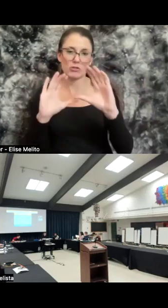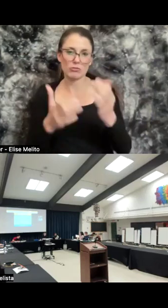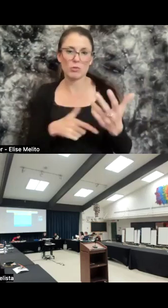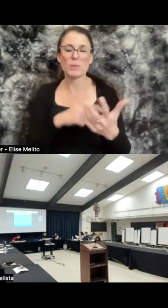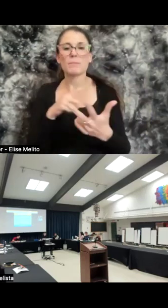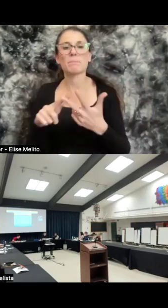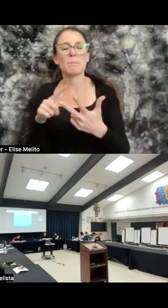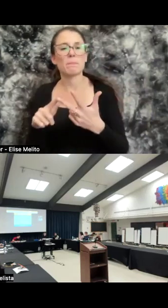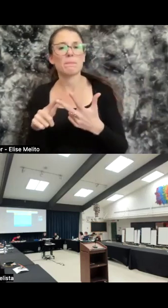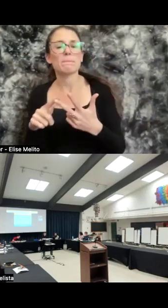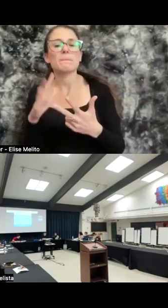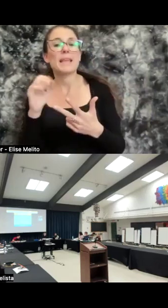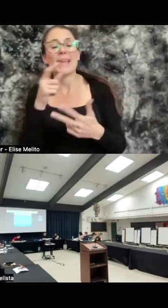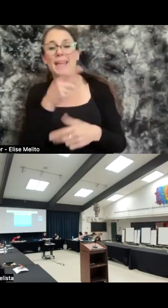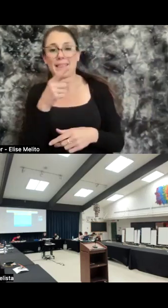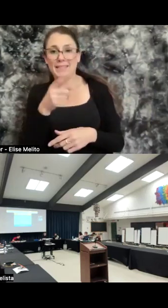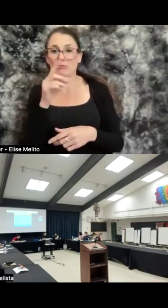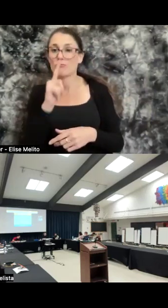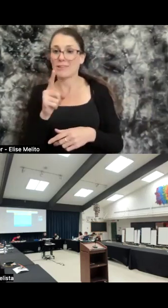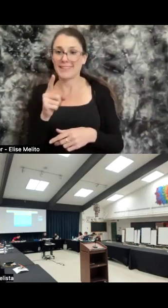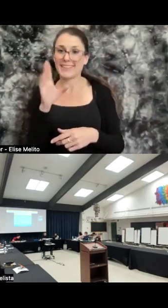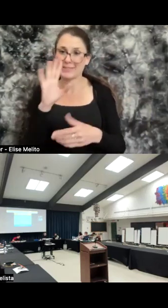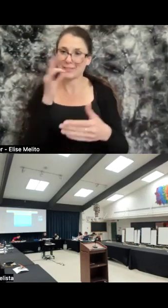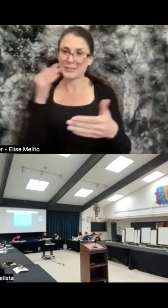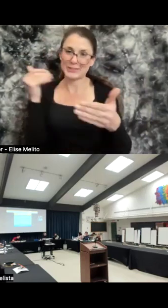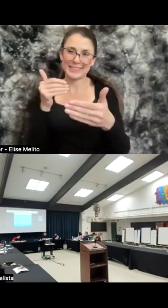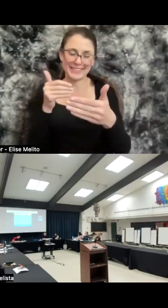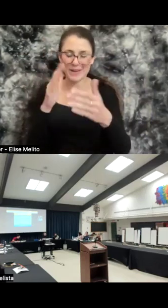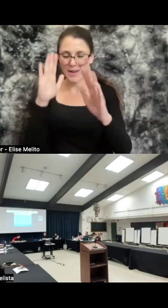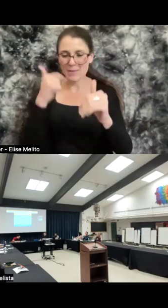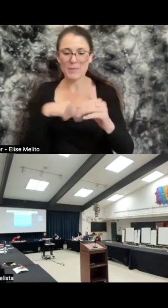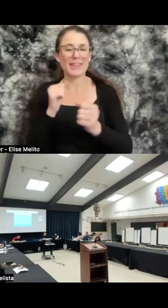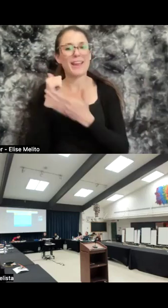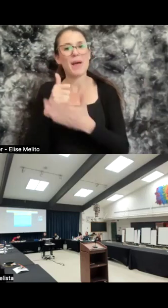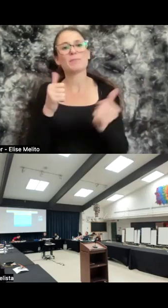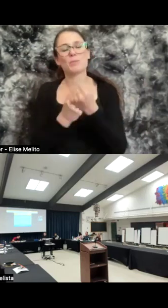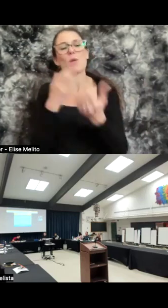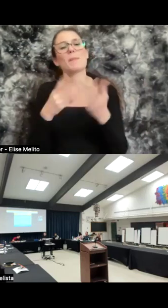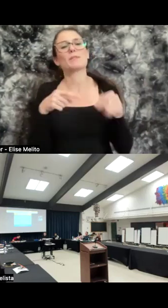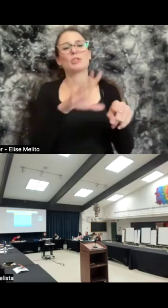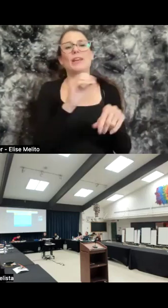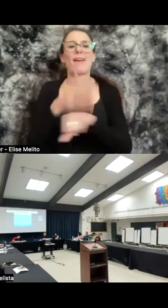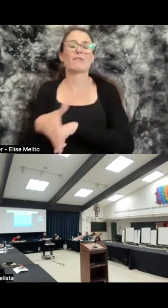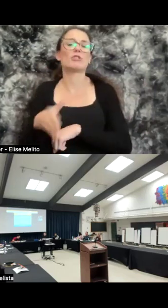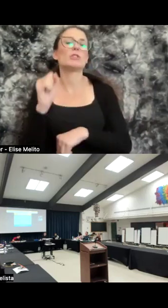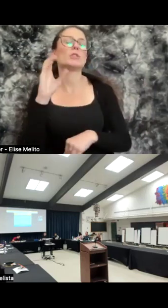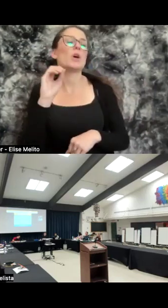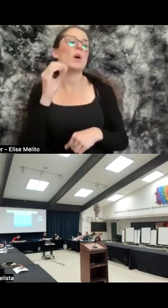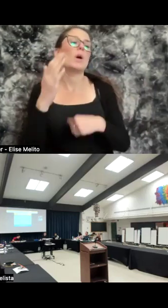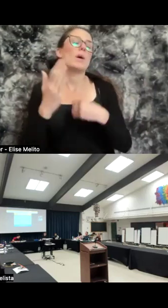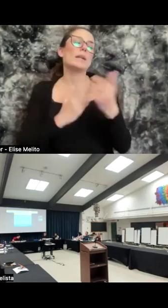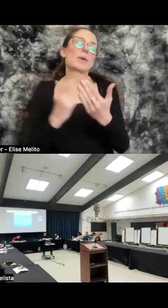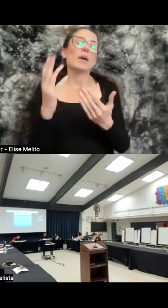coming up, so we'll be in touch, and I hope we can help support maybe during and after as well. So some